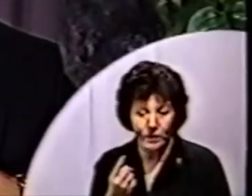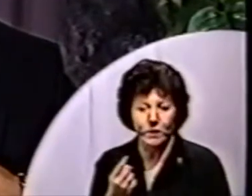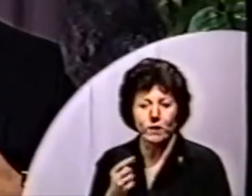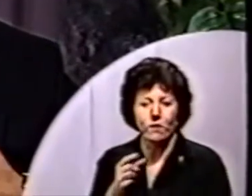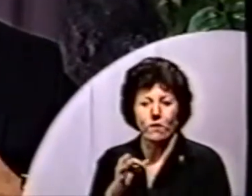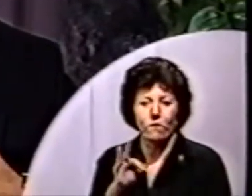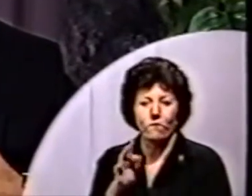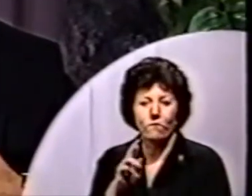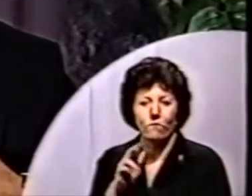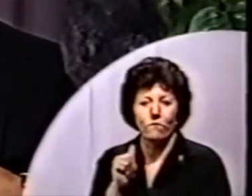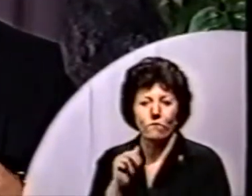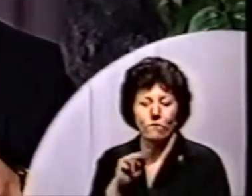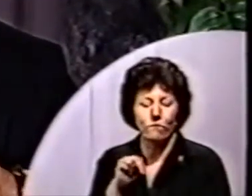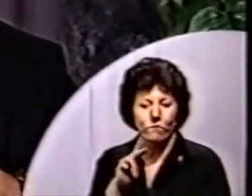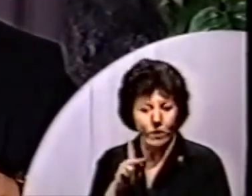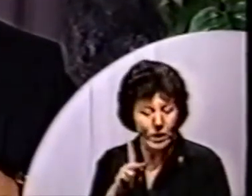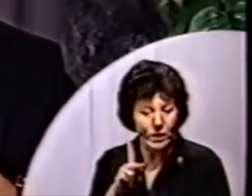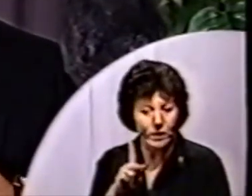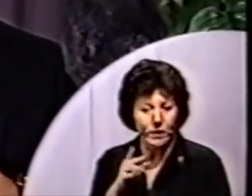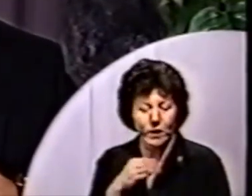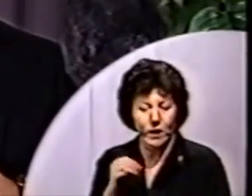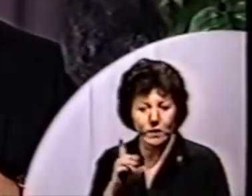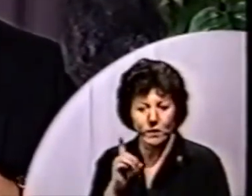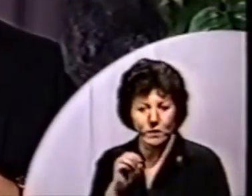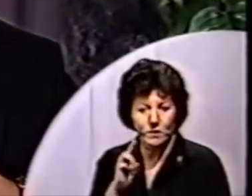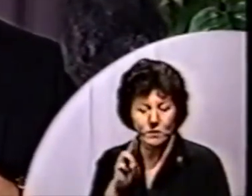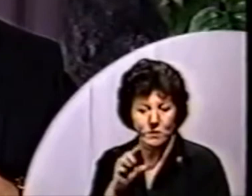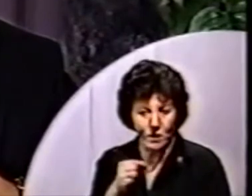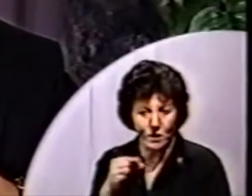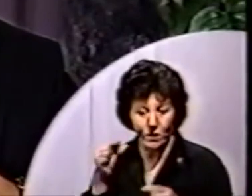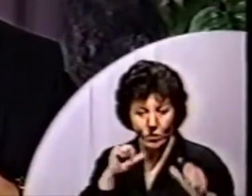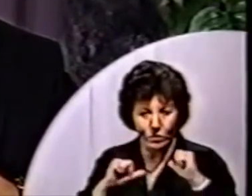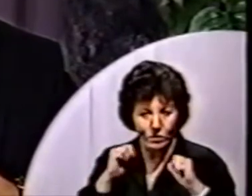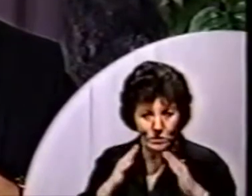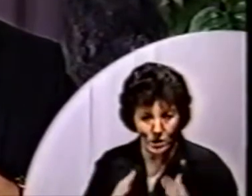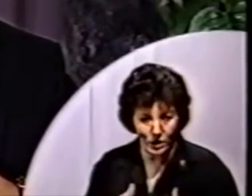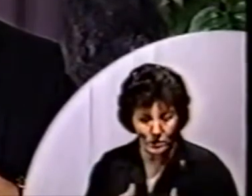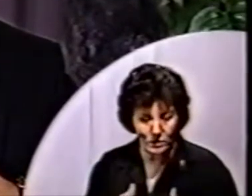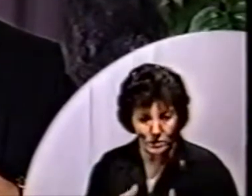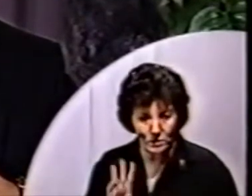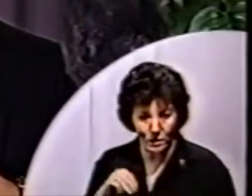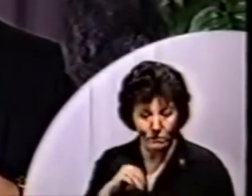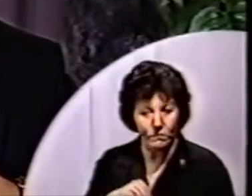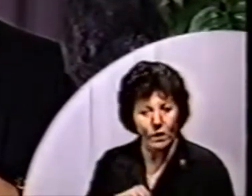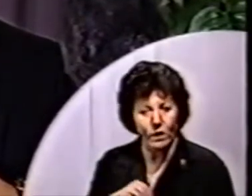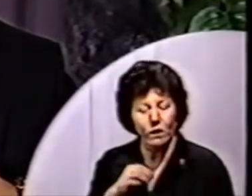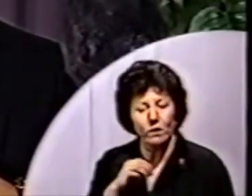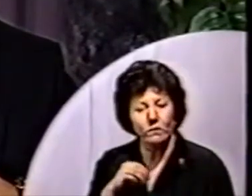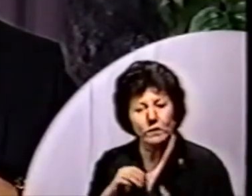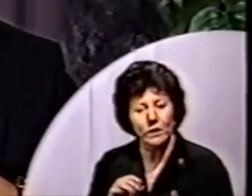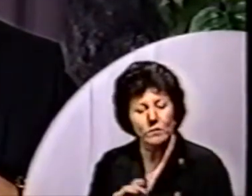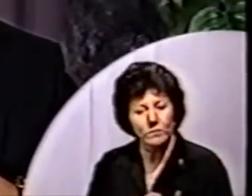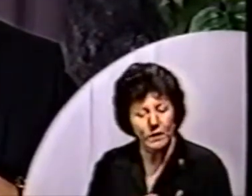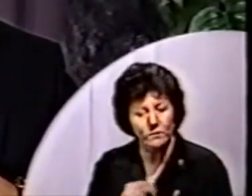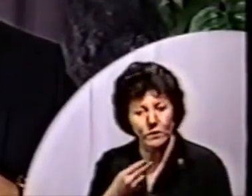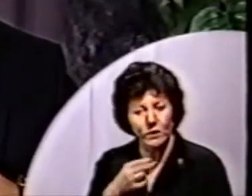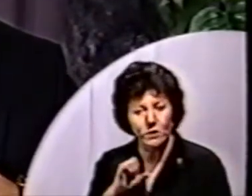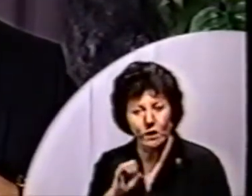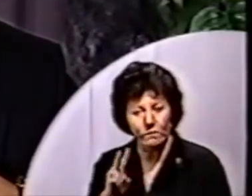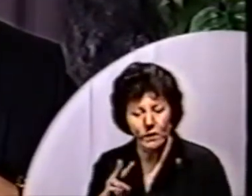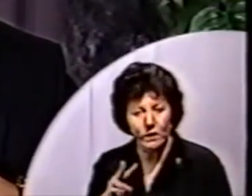Frank Judson and John Douglas, two scientists who are heavily involved in HIV vaccine